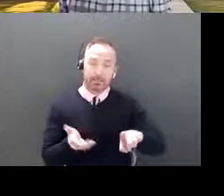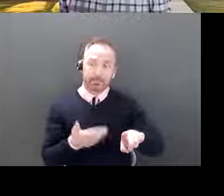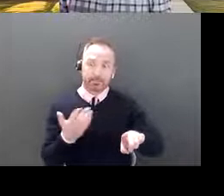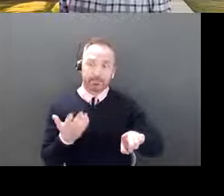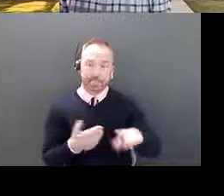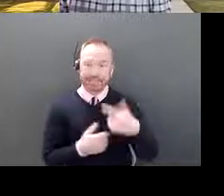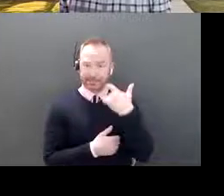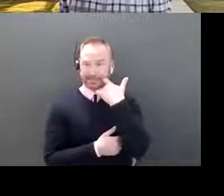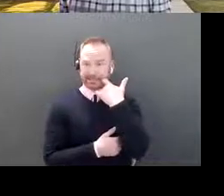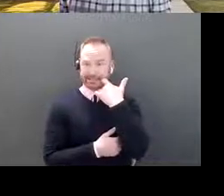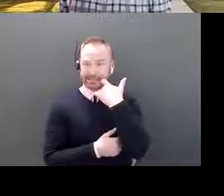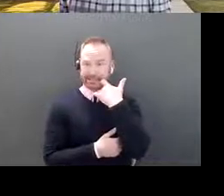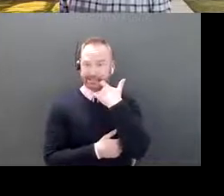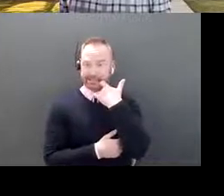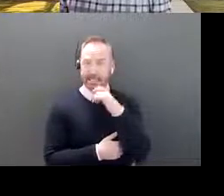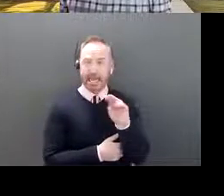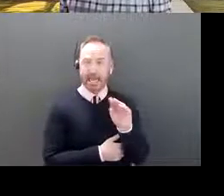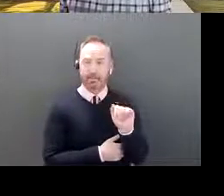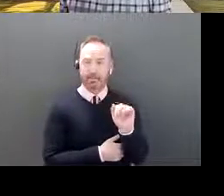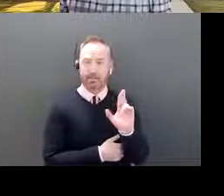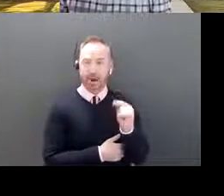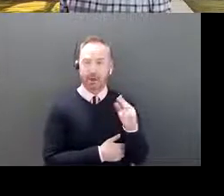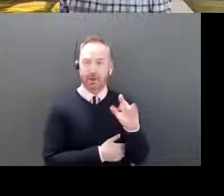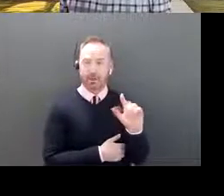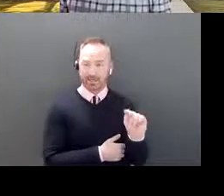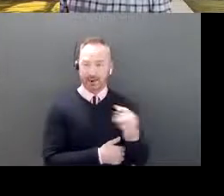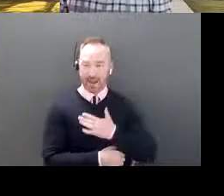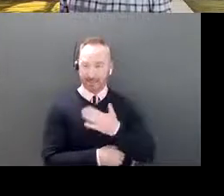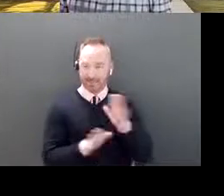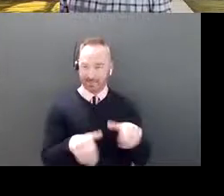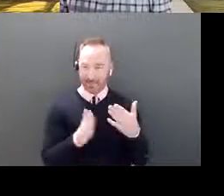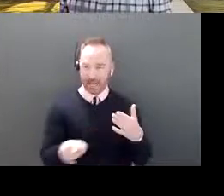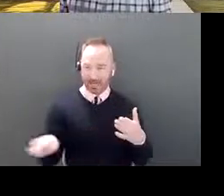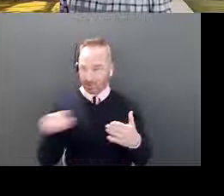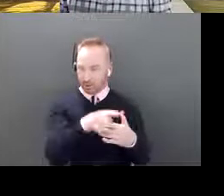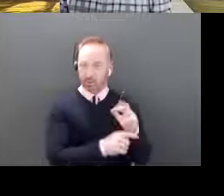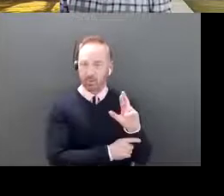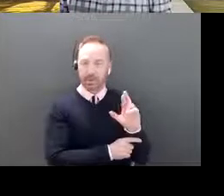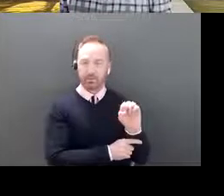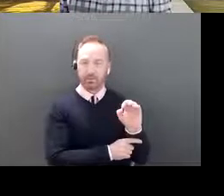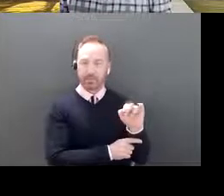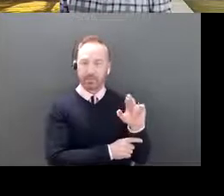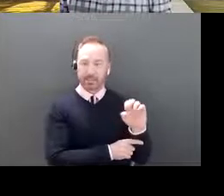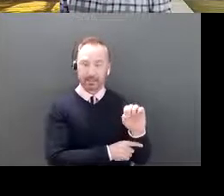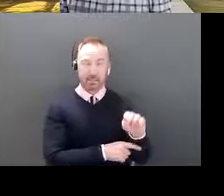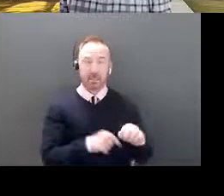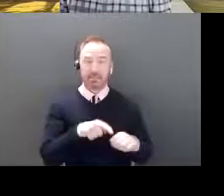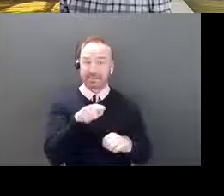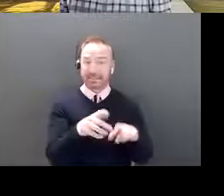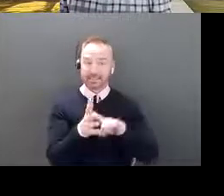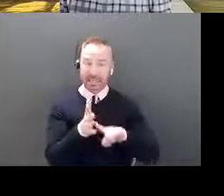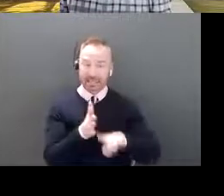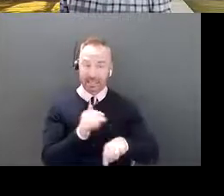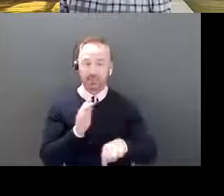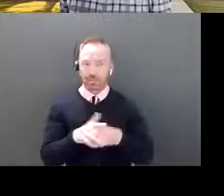recently published, and Margaret and I are pleased to provide you with all the references. This is a study that was a meta-analysis of